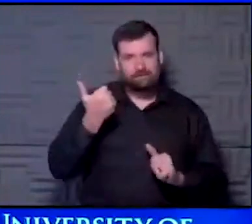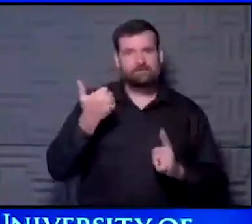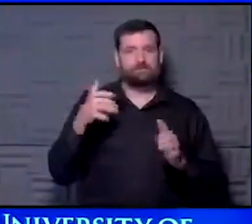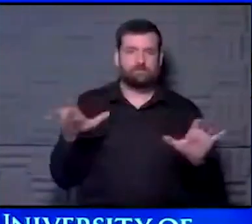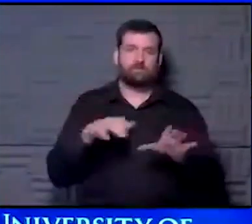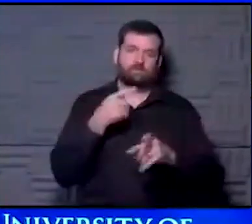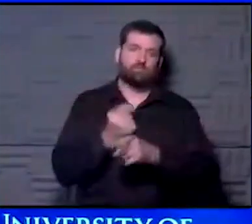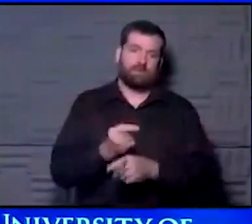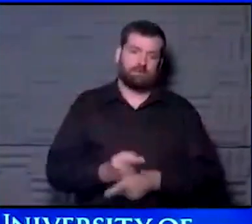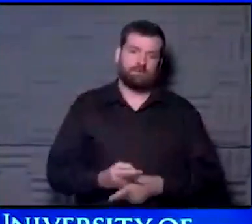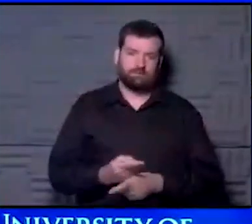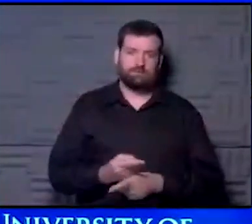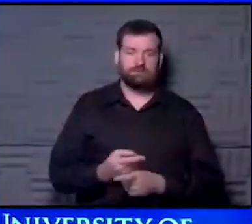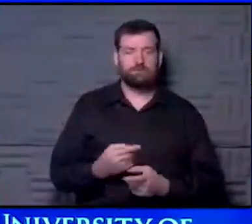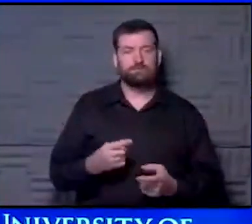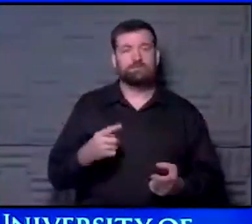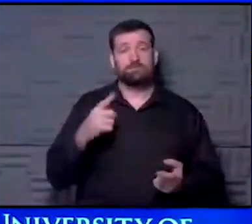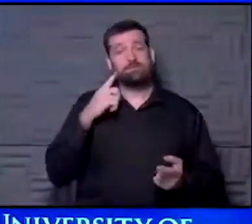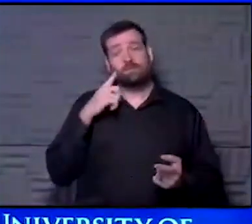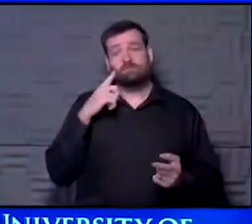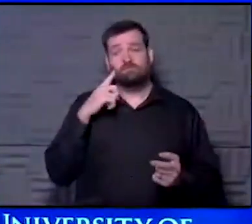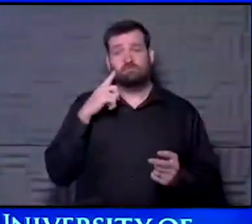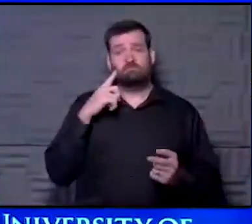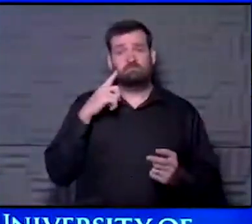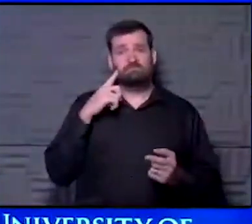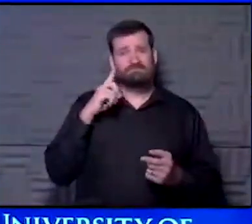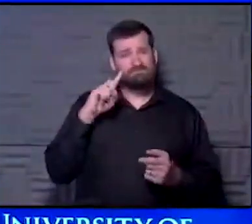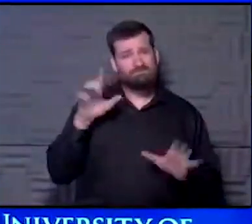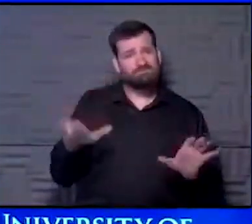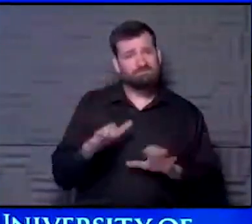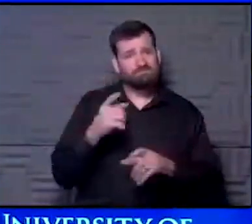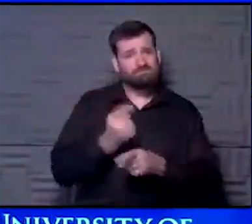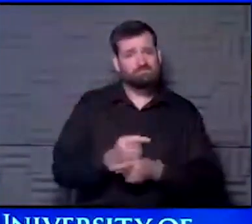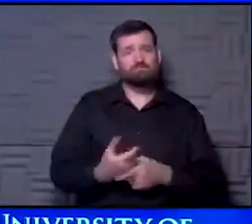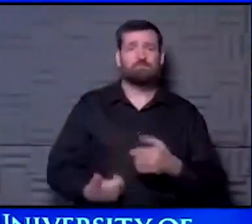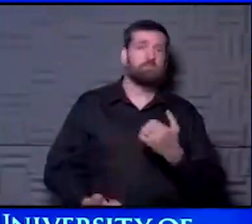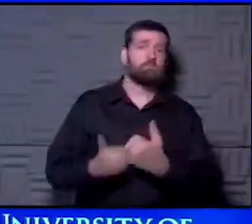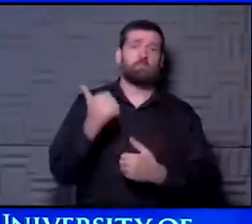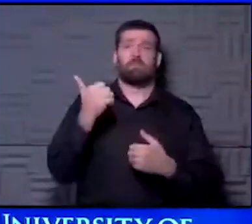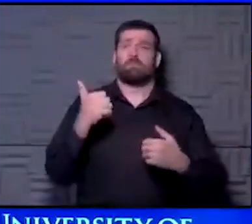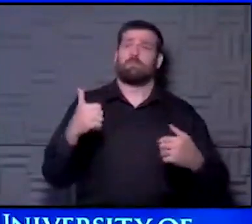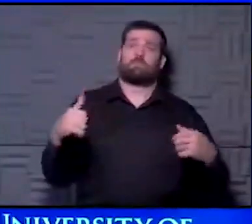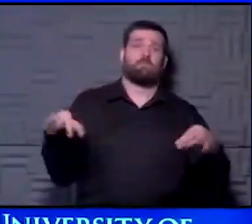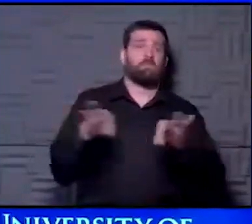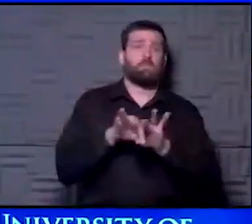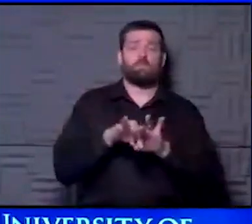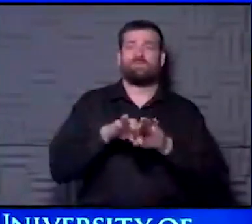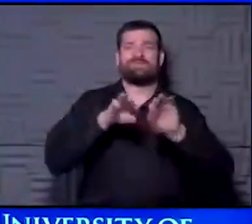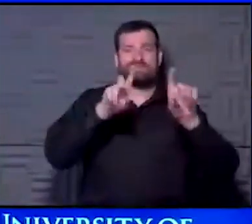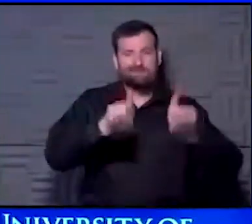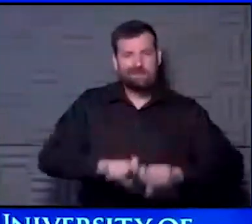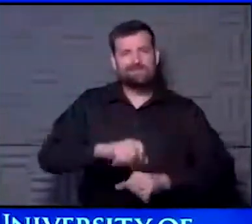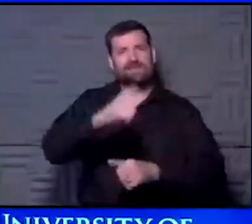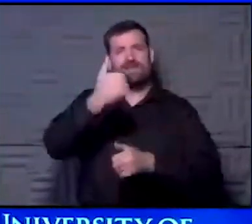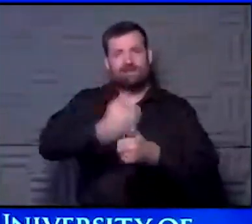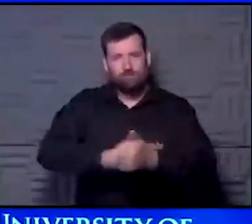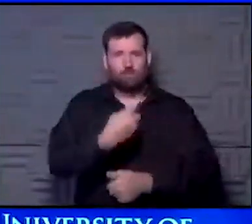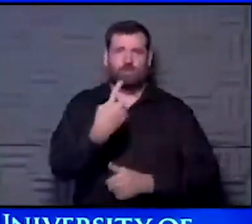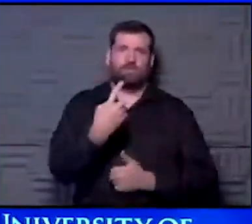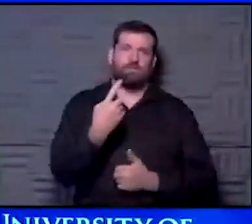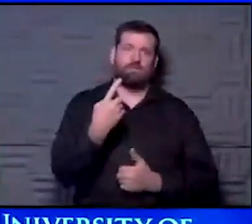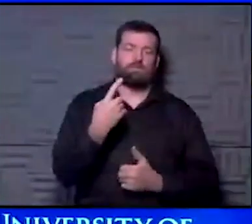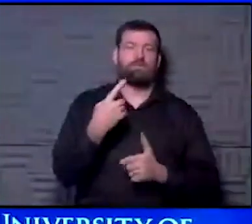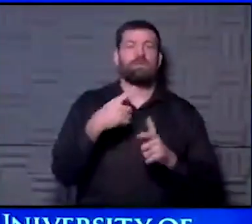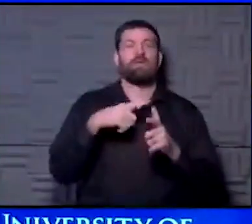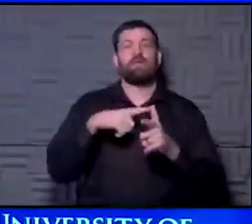right thing. And I think we did it. I think we did it right. I think it's more important to have tested everybody and get